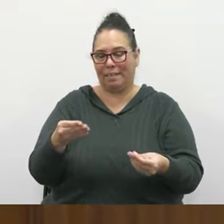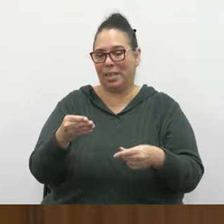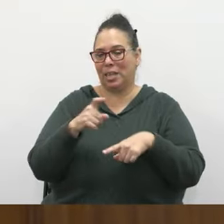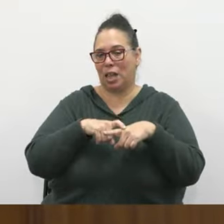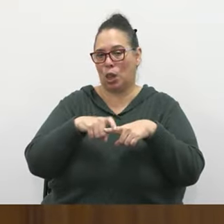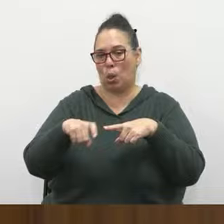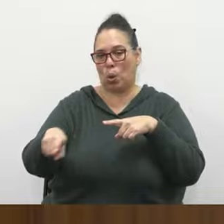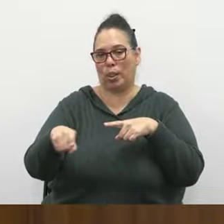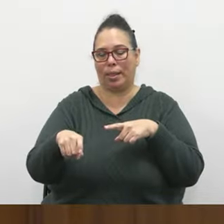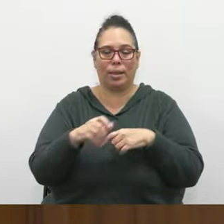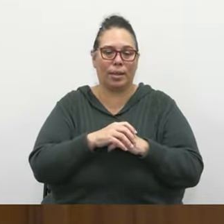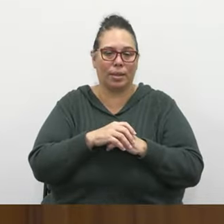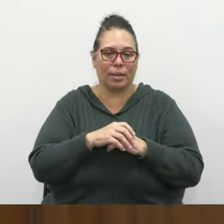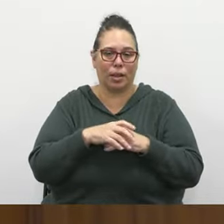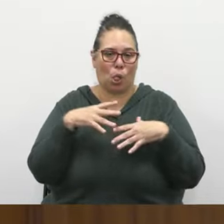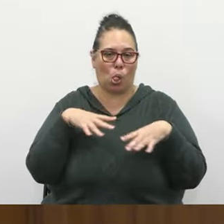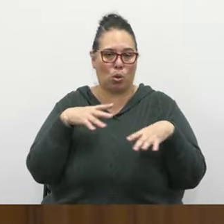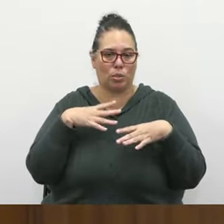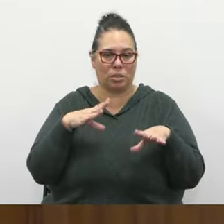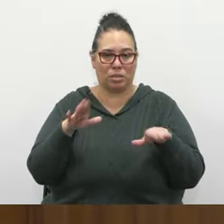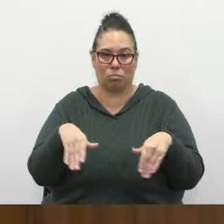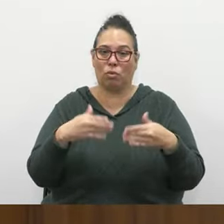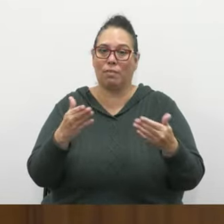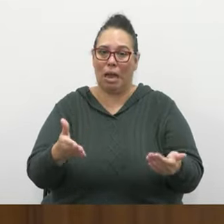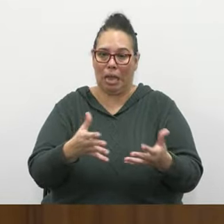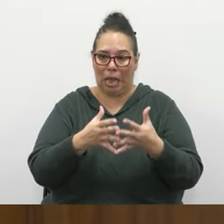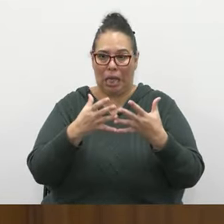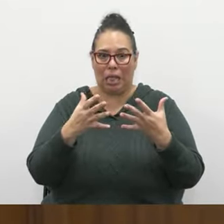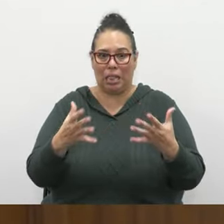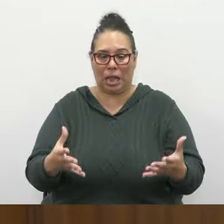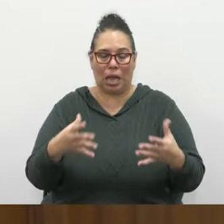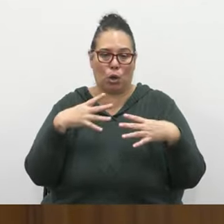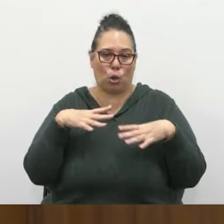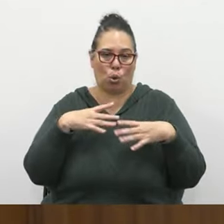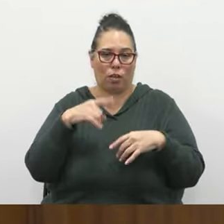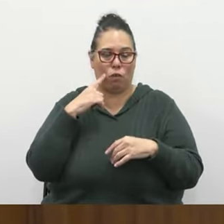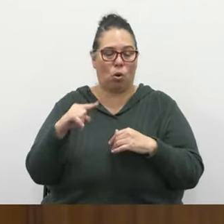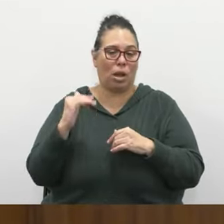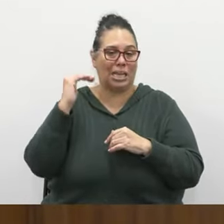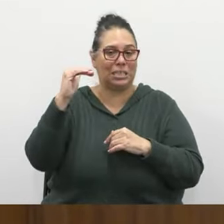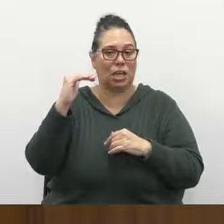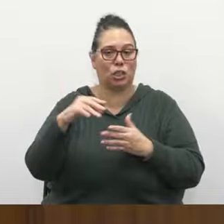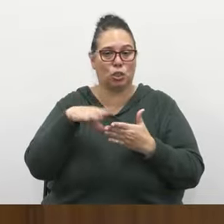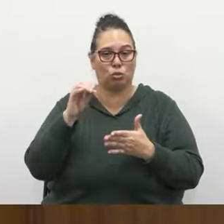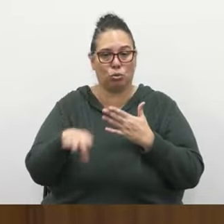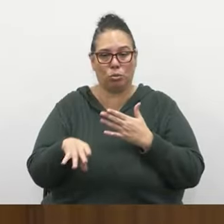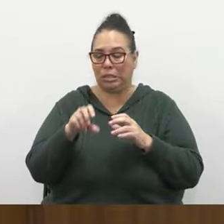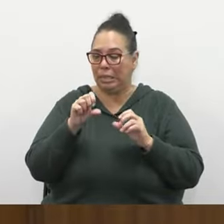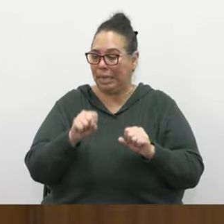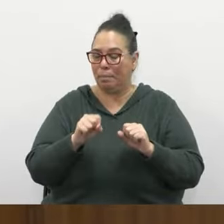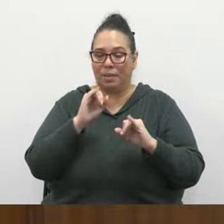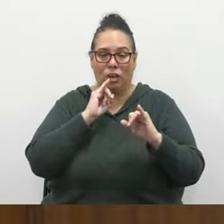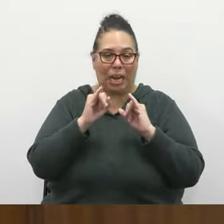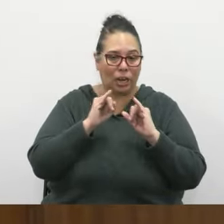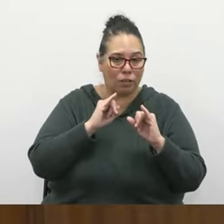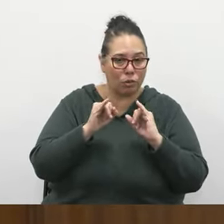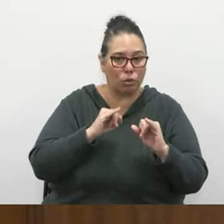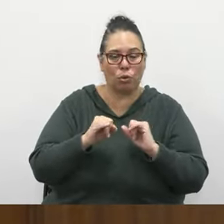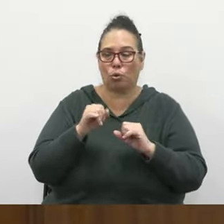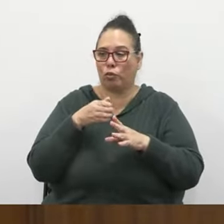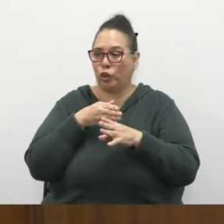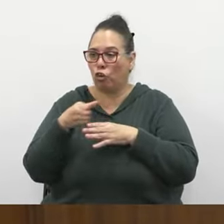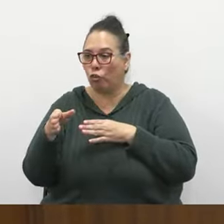closet. They provide clothing for our adult students there, whether it be for interviews, for